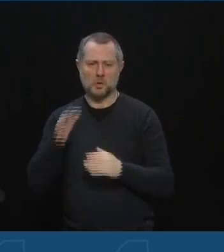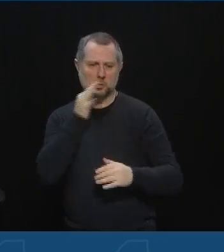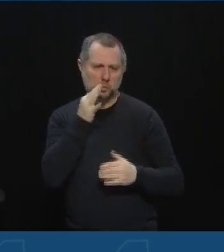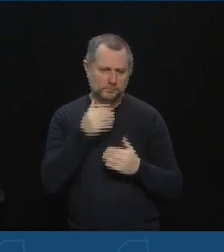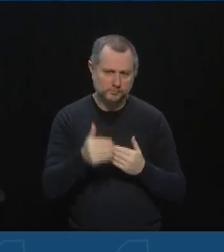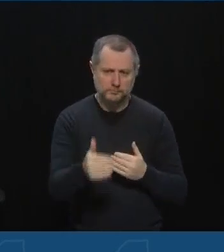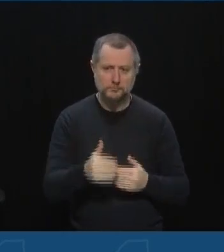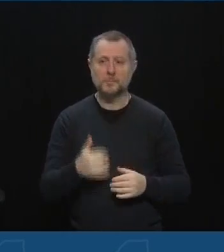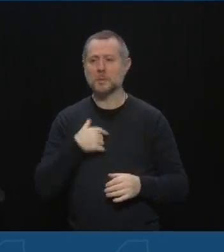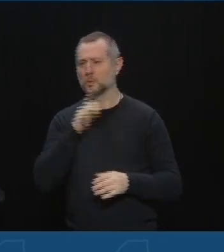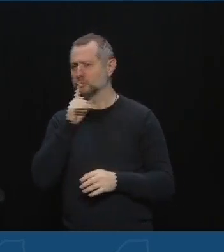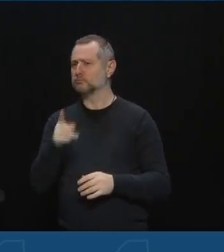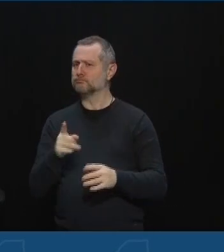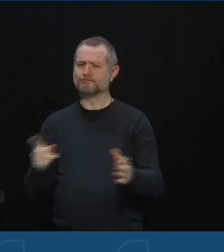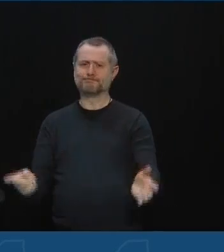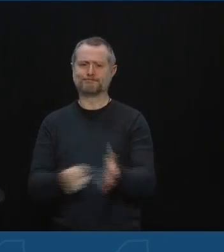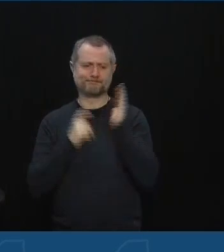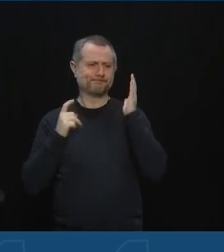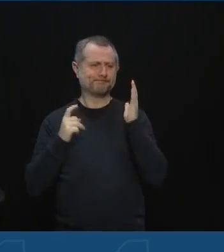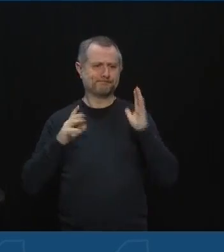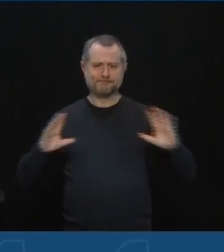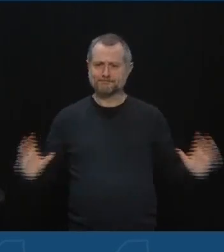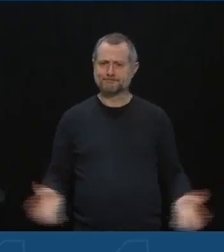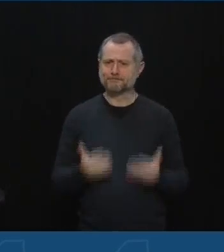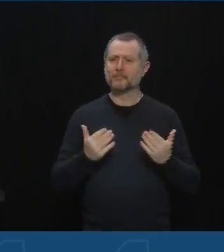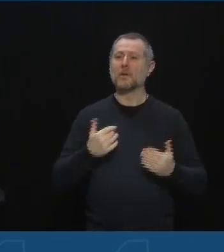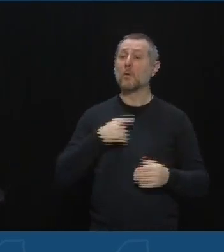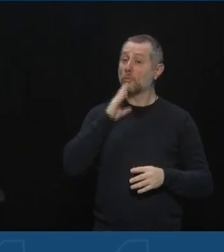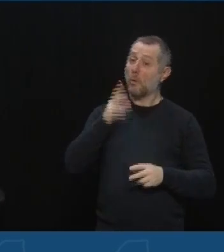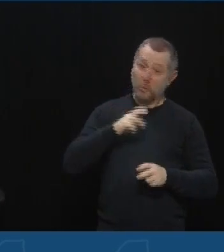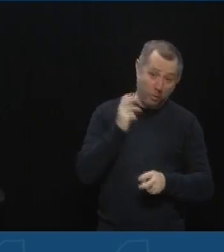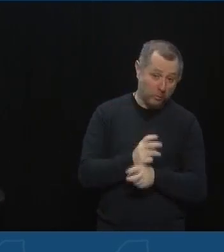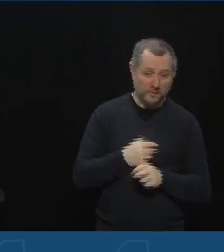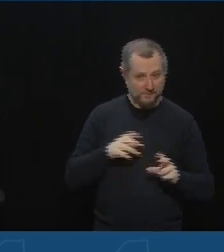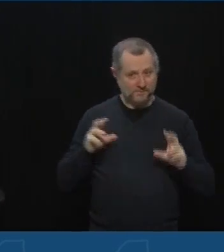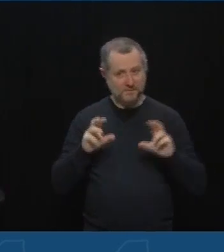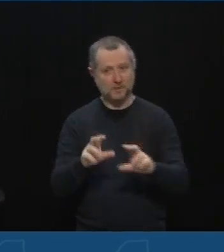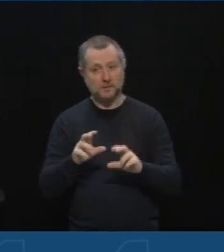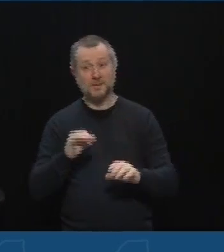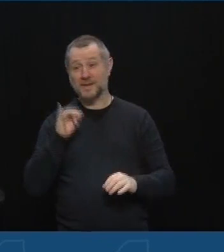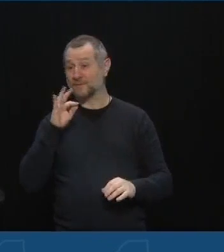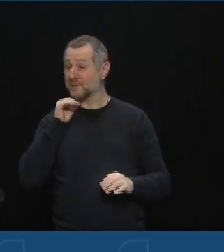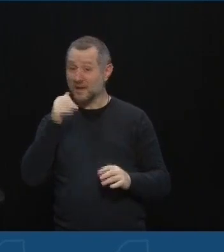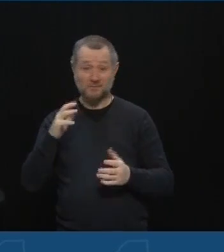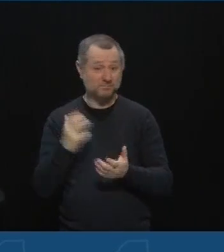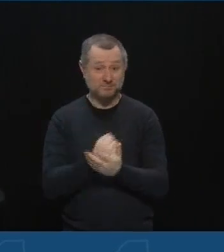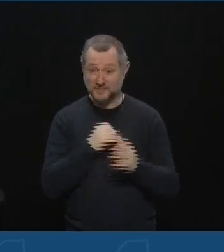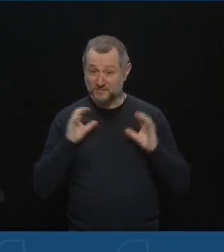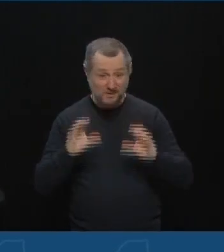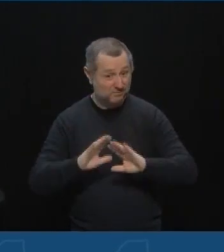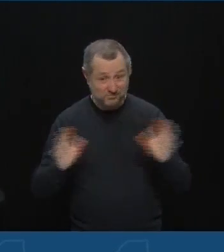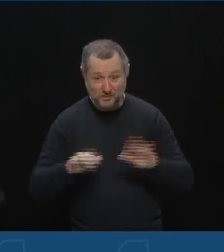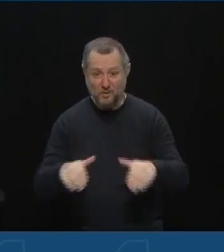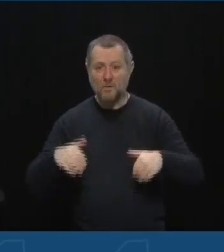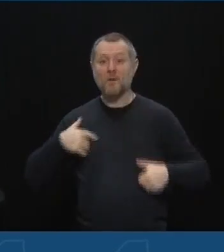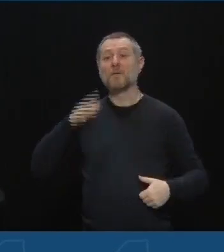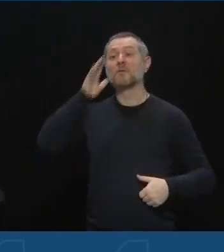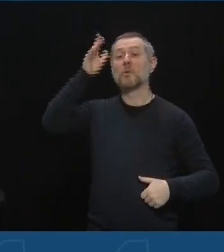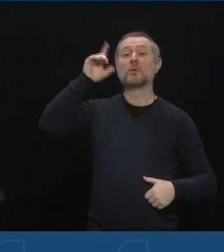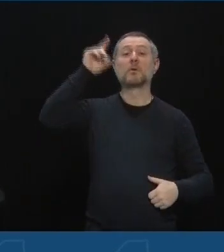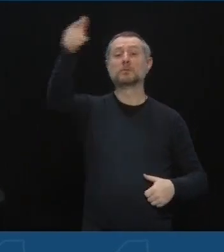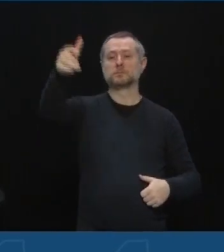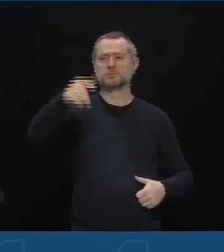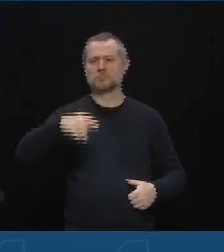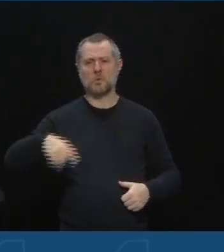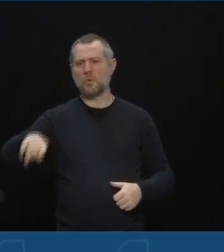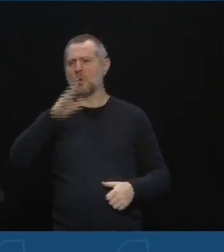necessity. It's hard to make this much of an investment right now, but I say if we don't put this $10 billion in now, we're going to regret it later. We're going to regret it if we